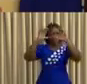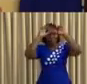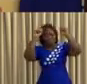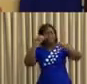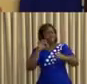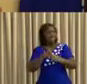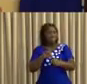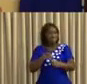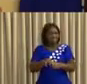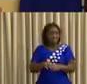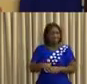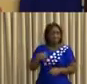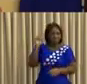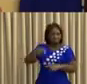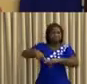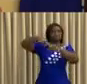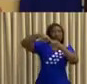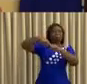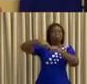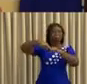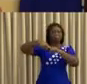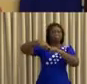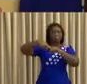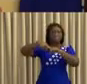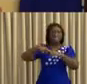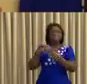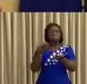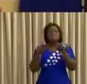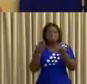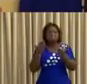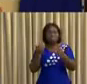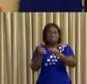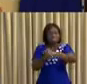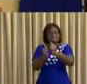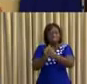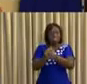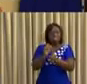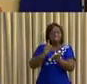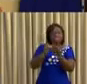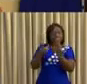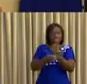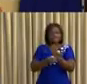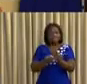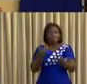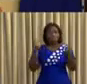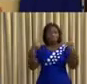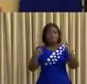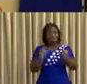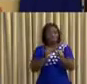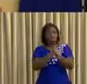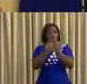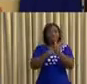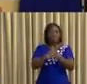elections, should be put on hold and scheduled for a later date, perhaps when the pandemic